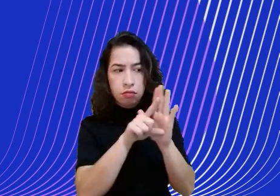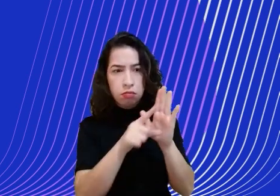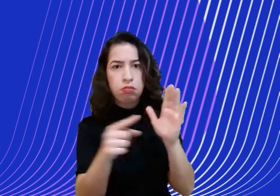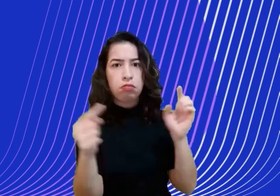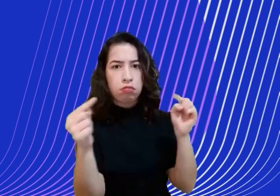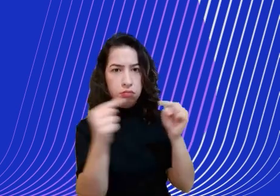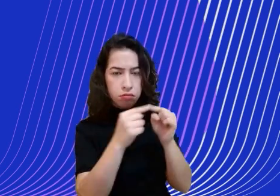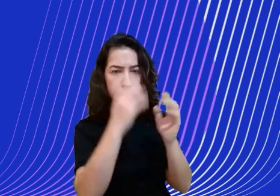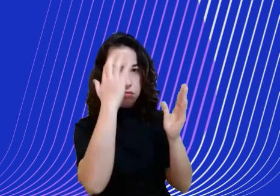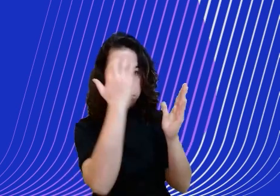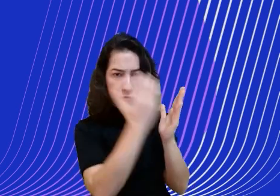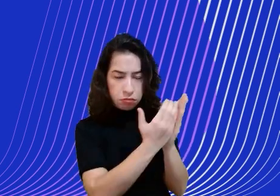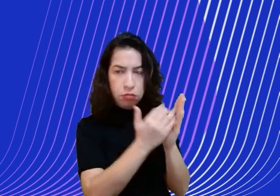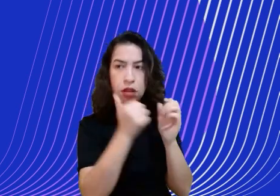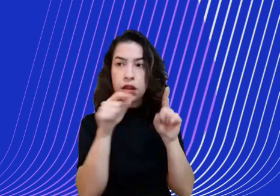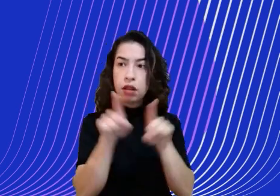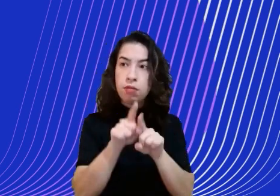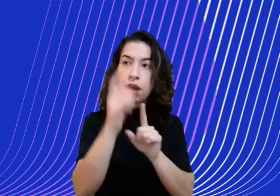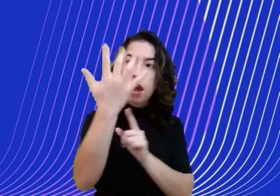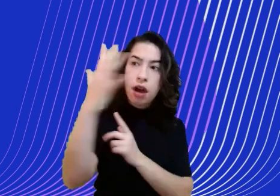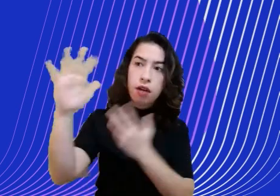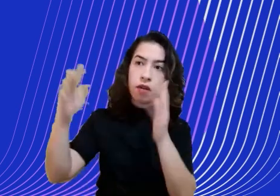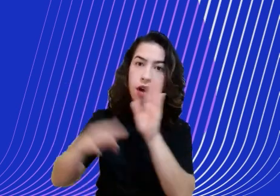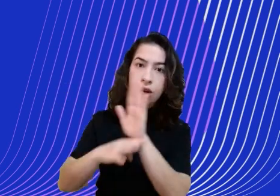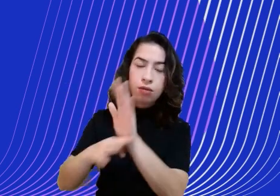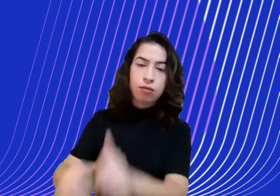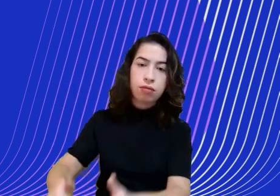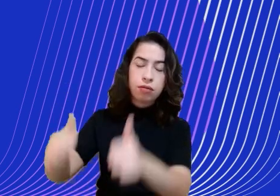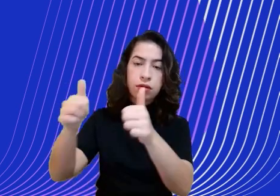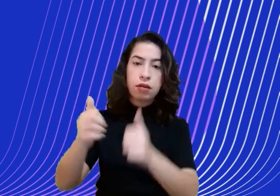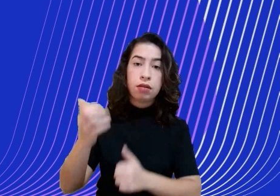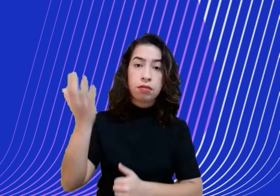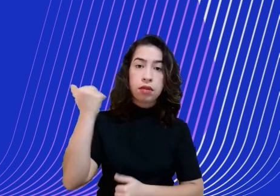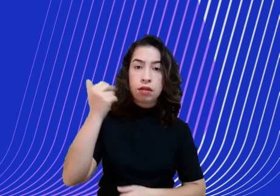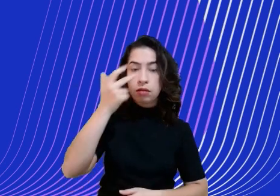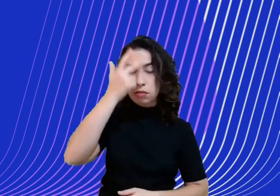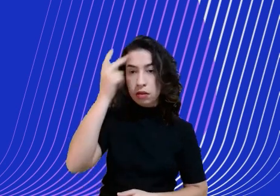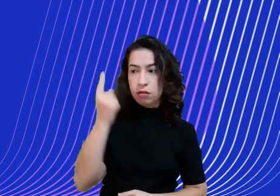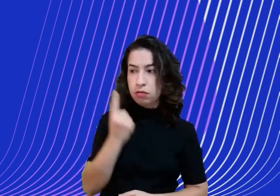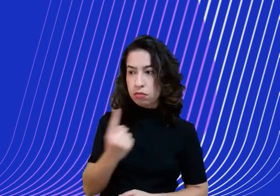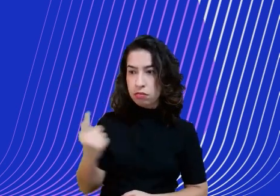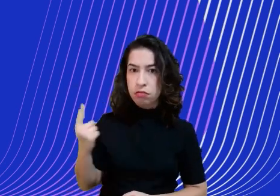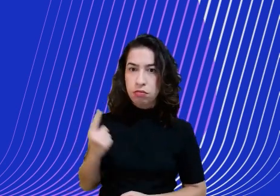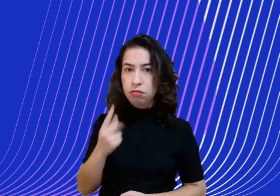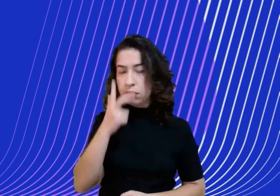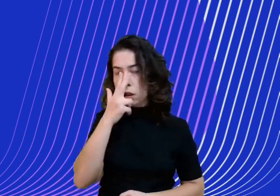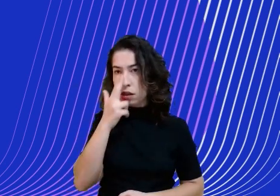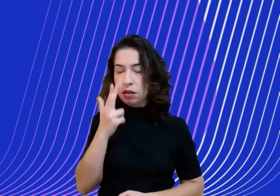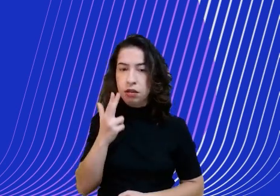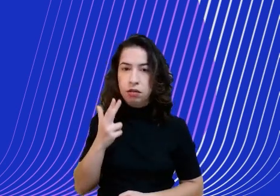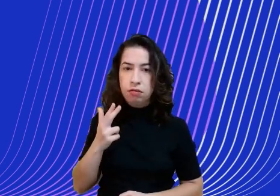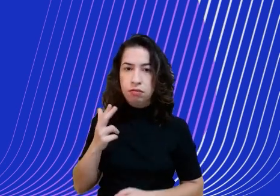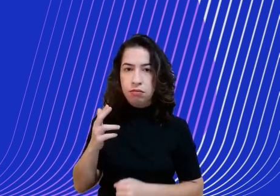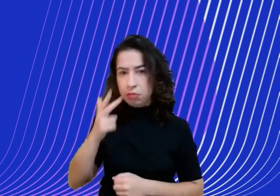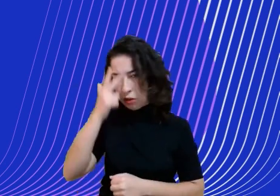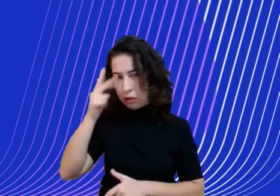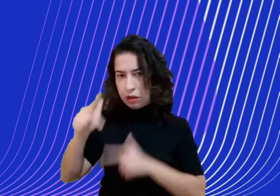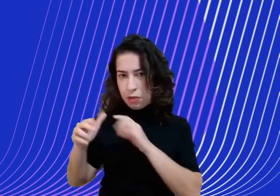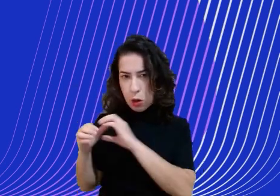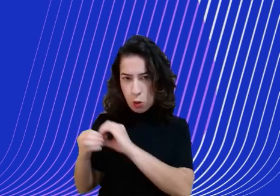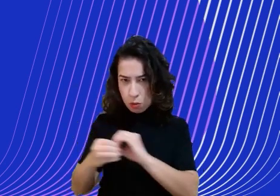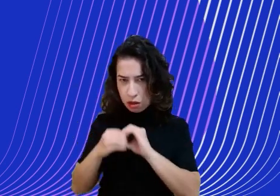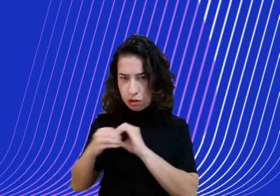still supporting an environmental cause. And now the cooperated that used to work almost as